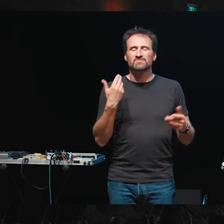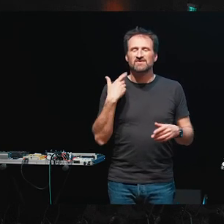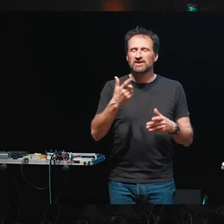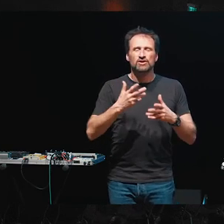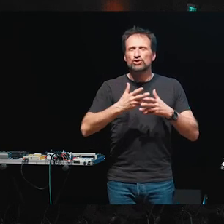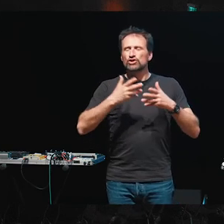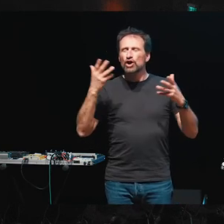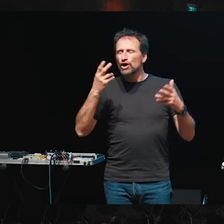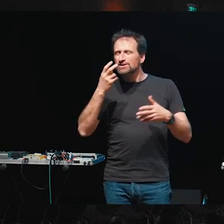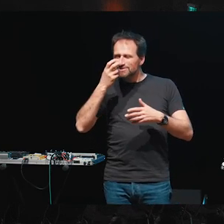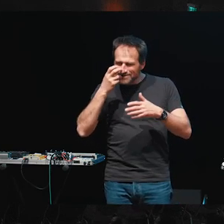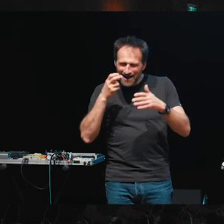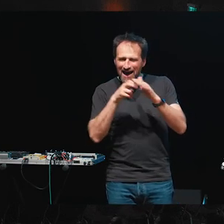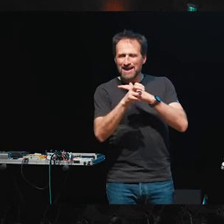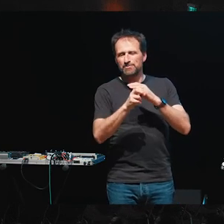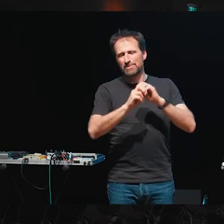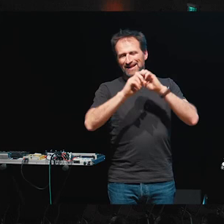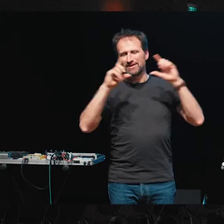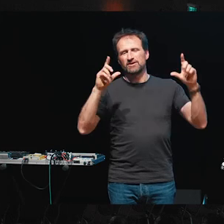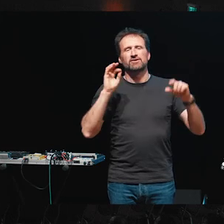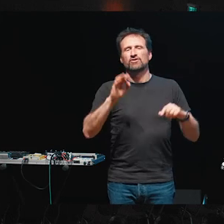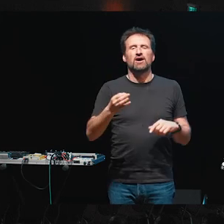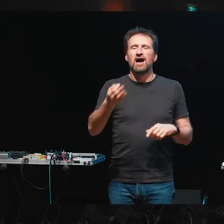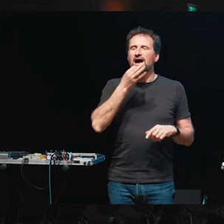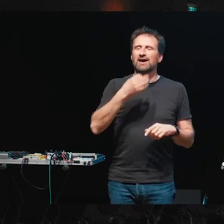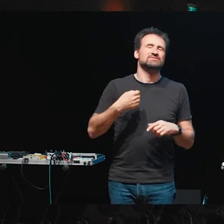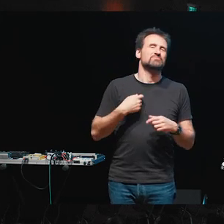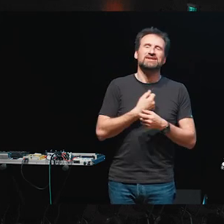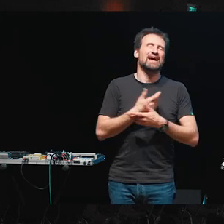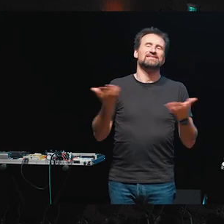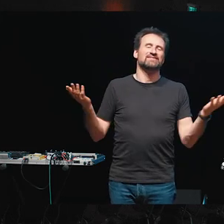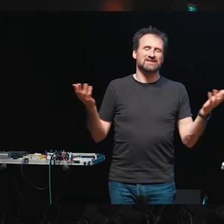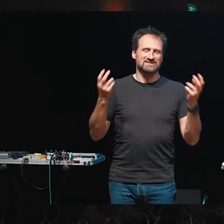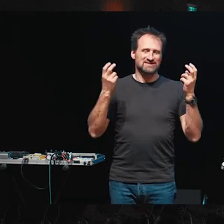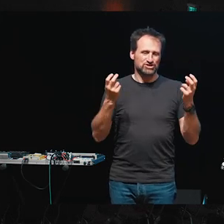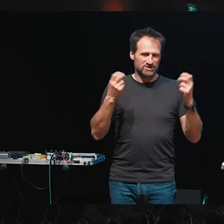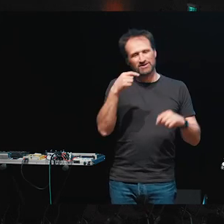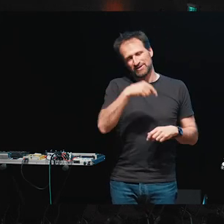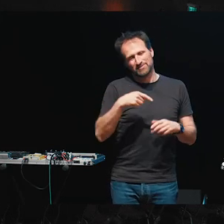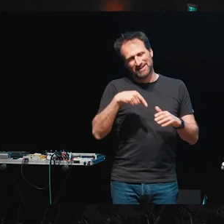biggest insights in the Ask Me Anything sessions in the DeepTrack?